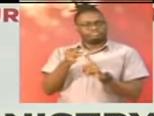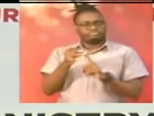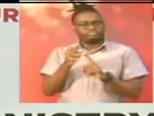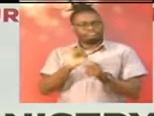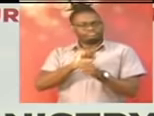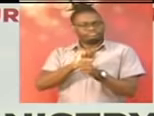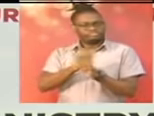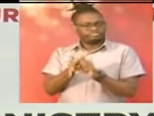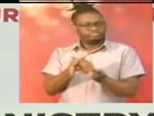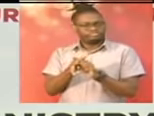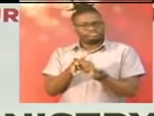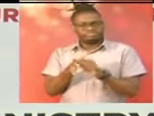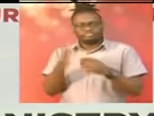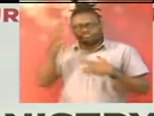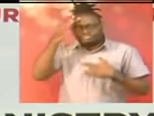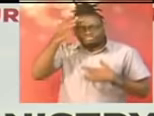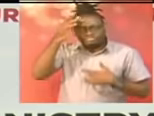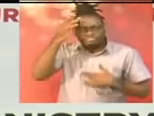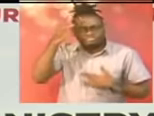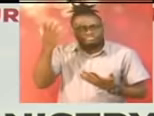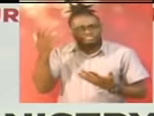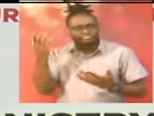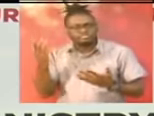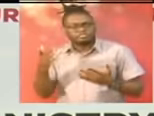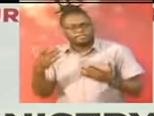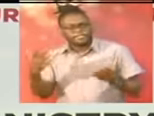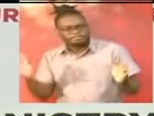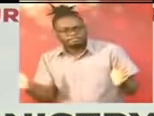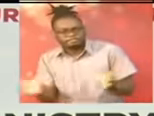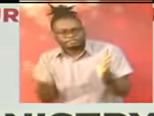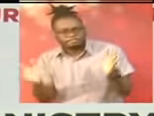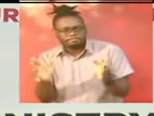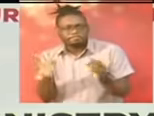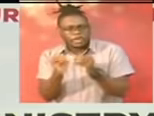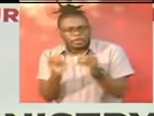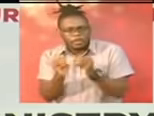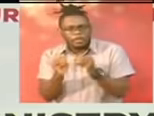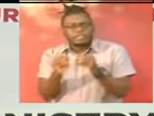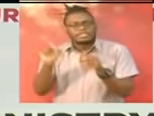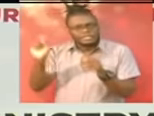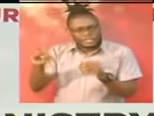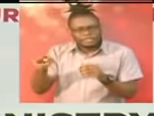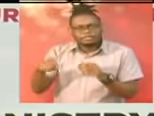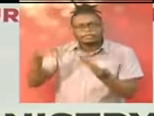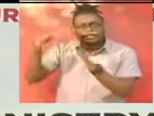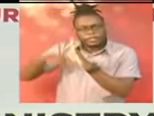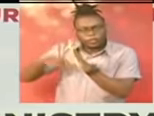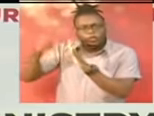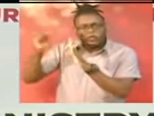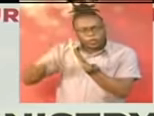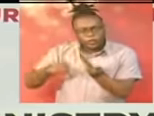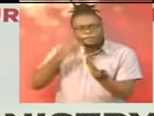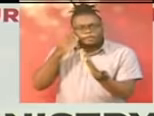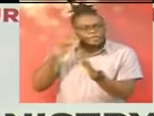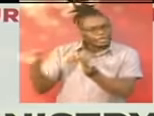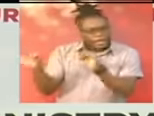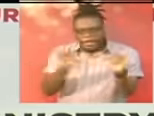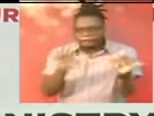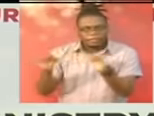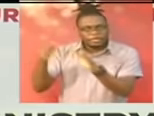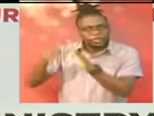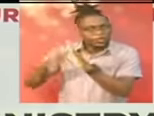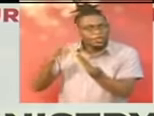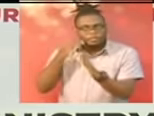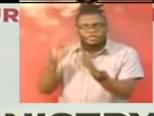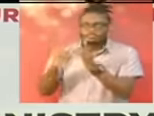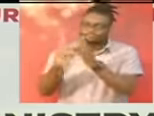the isolation behaviors and precautions even within the household. When you are a COVID-positive patient that doesn't require